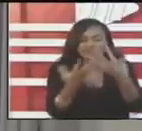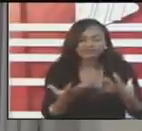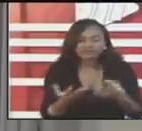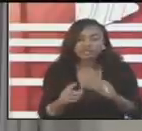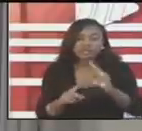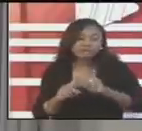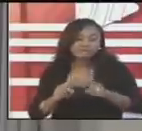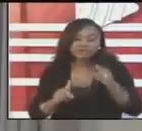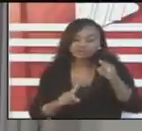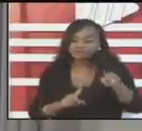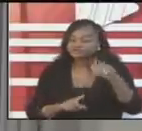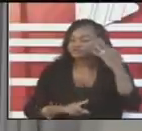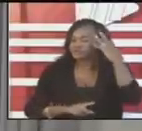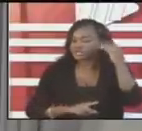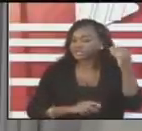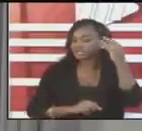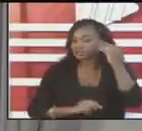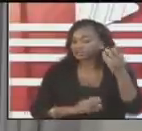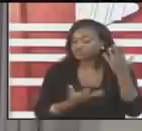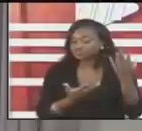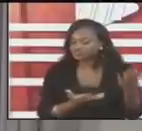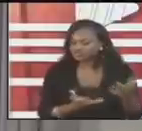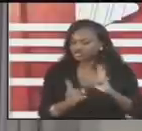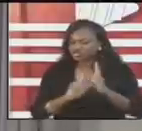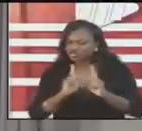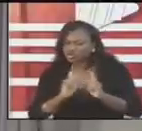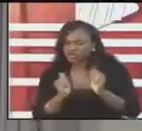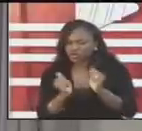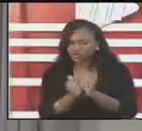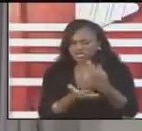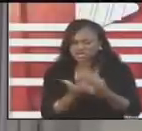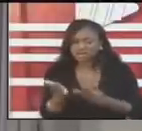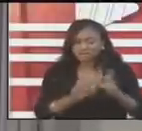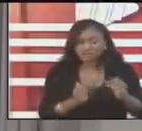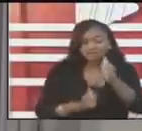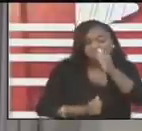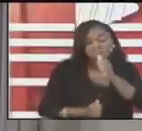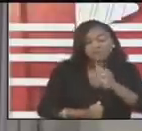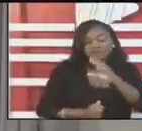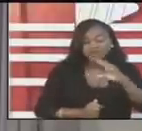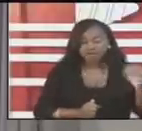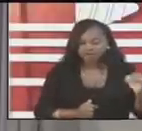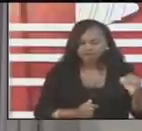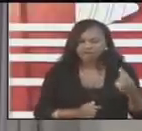people, especially at the professional level and some private companies, one or two